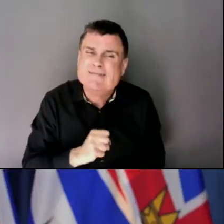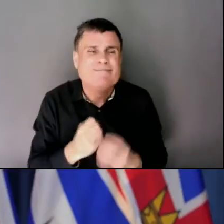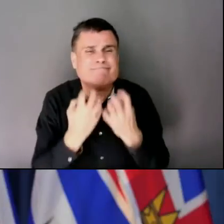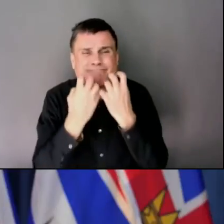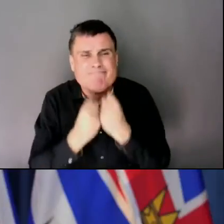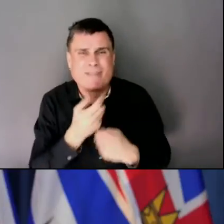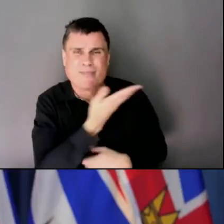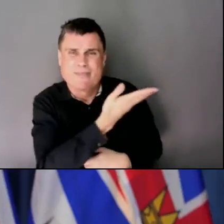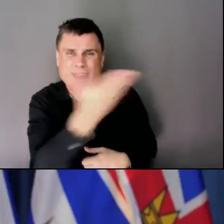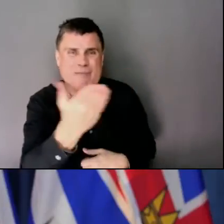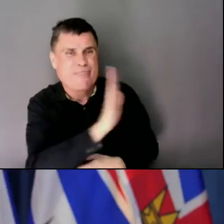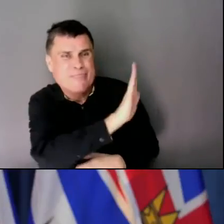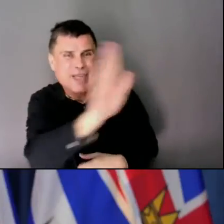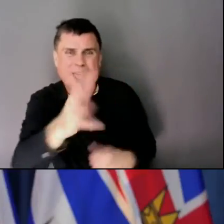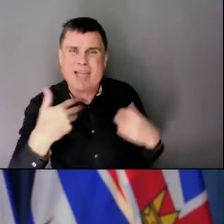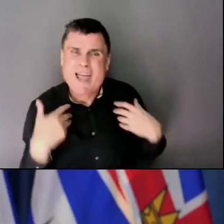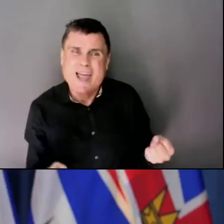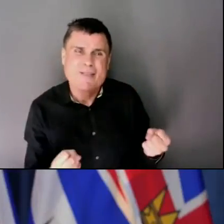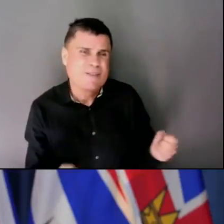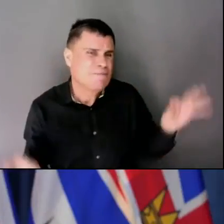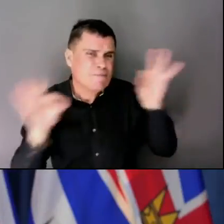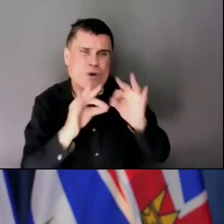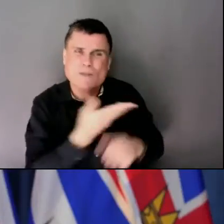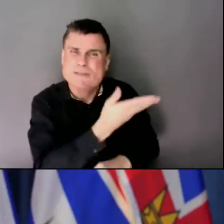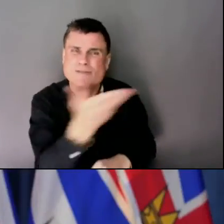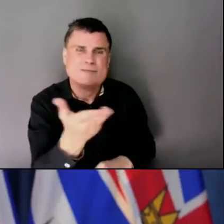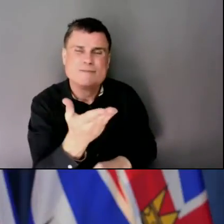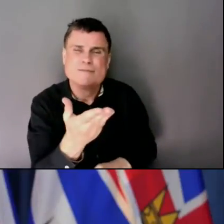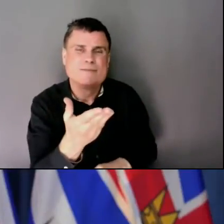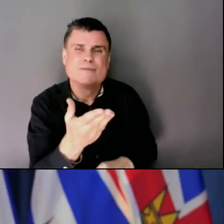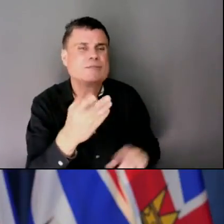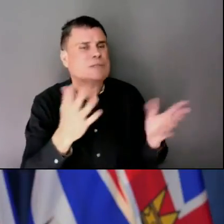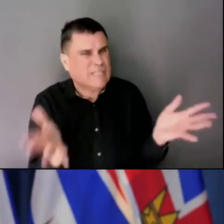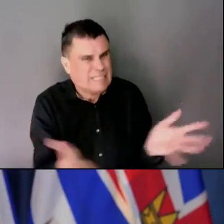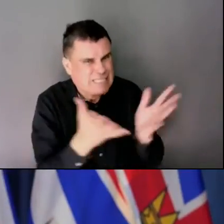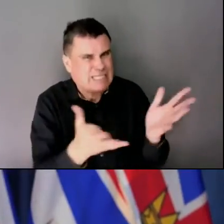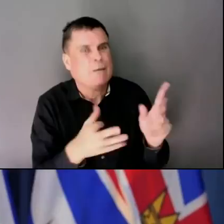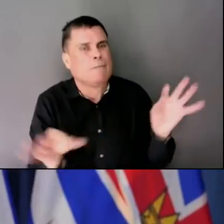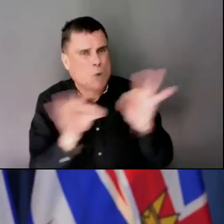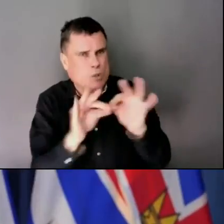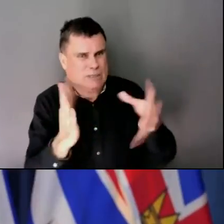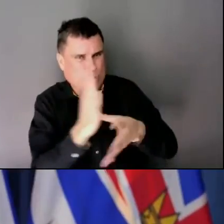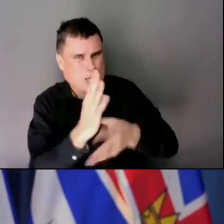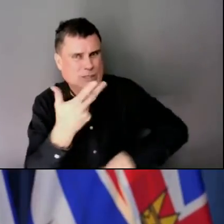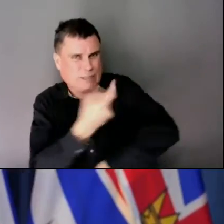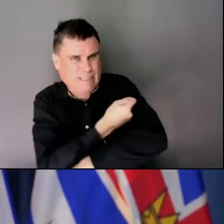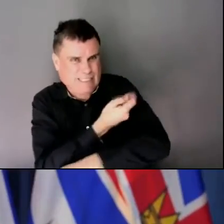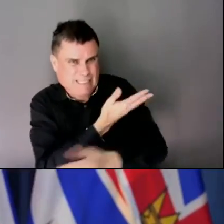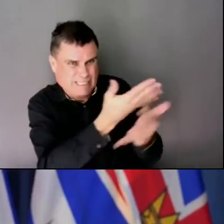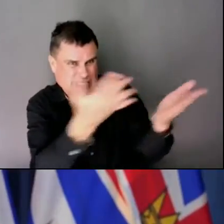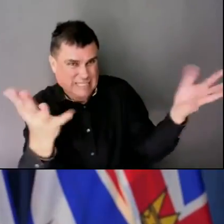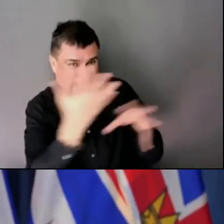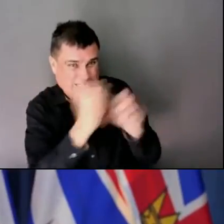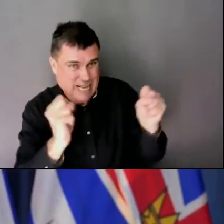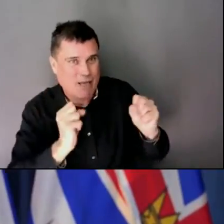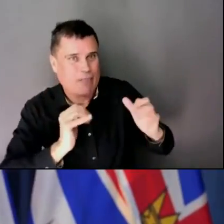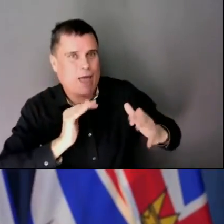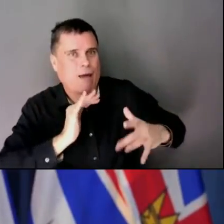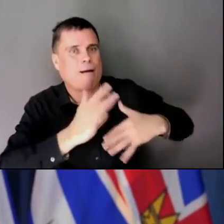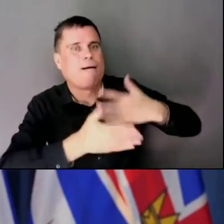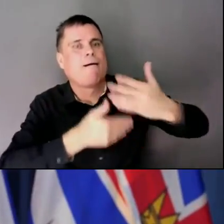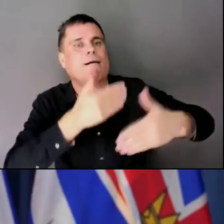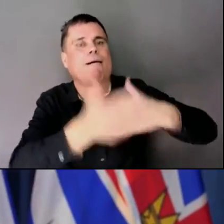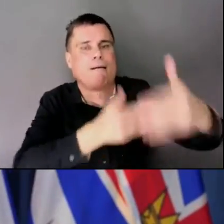soon as possible, is a main focus of our immunization plan. Mary, do you have a follow-up? I do. Thanks very much.